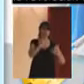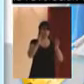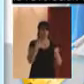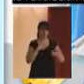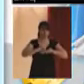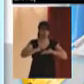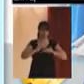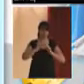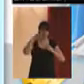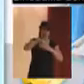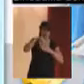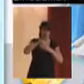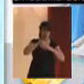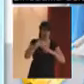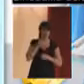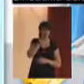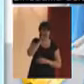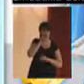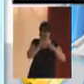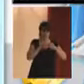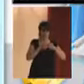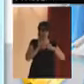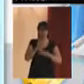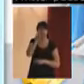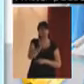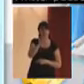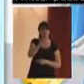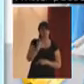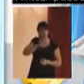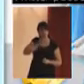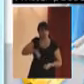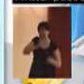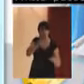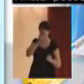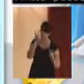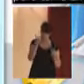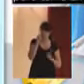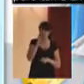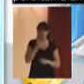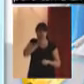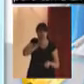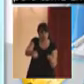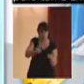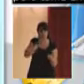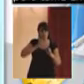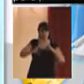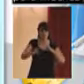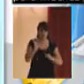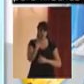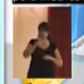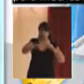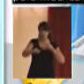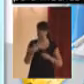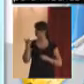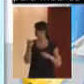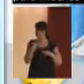jargon of Twitter. So Twitter can be used for revolutions, but also to sell, to communicate, and many